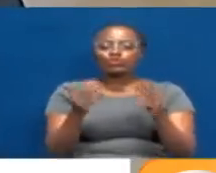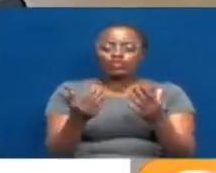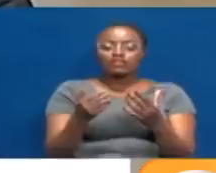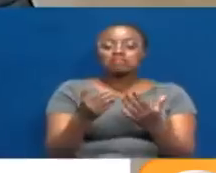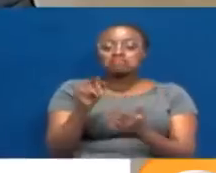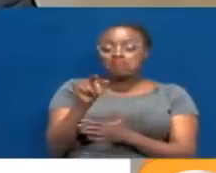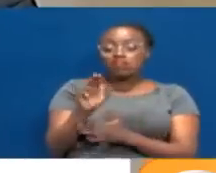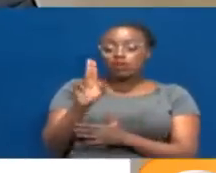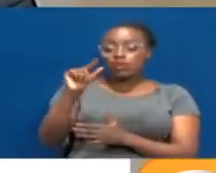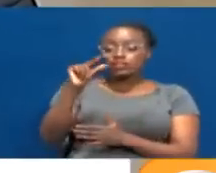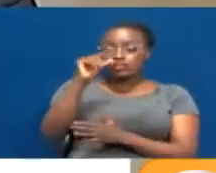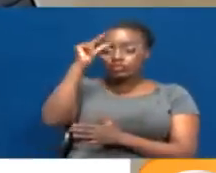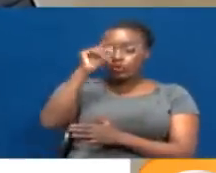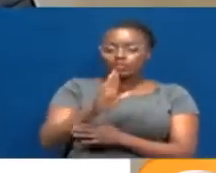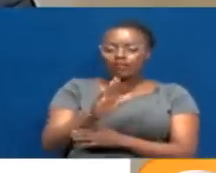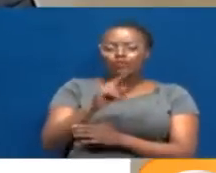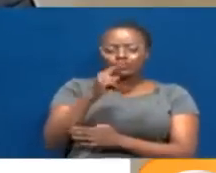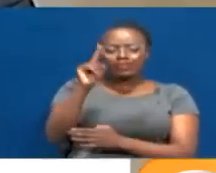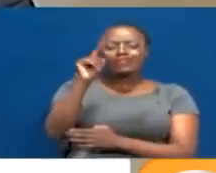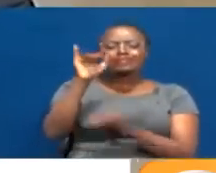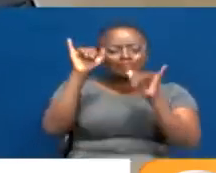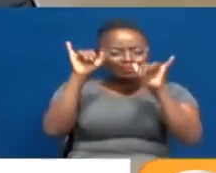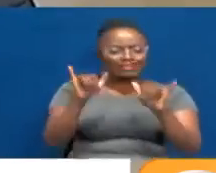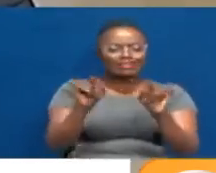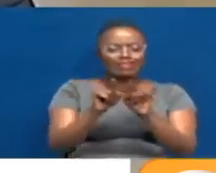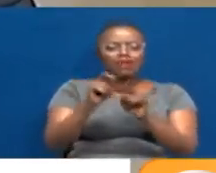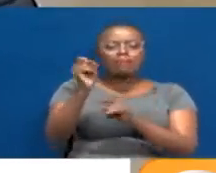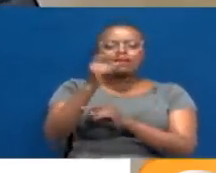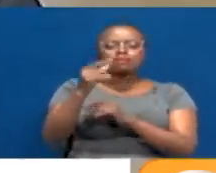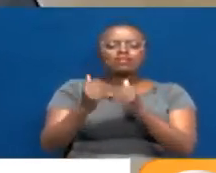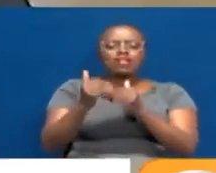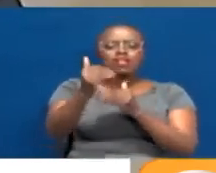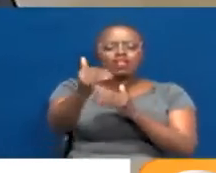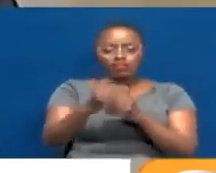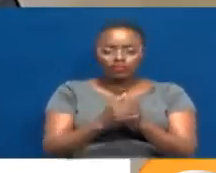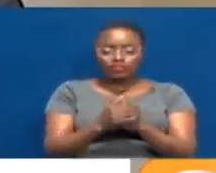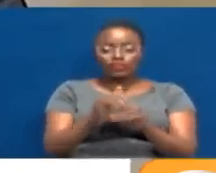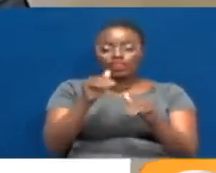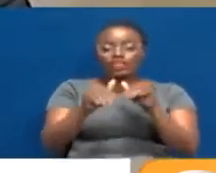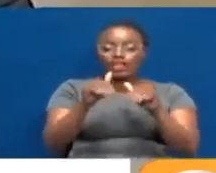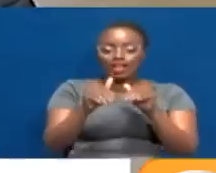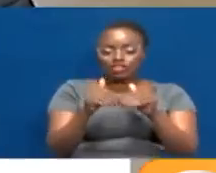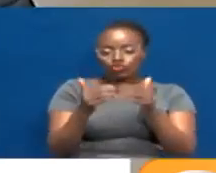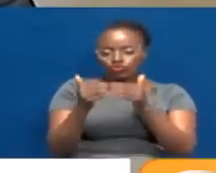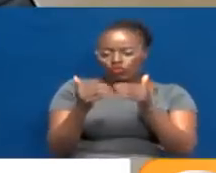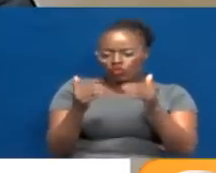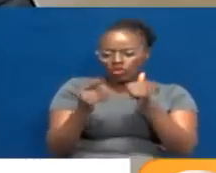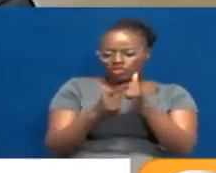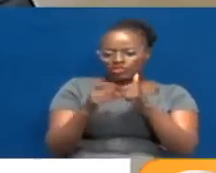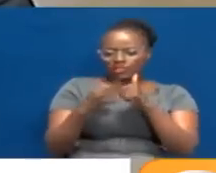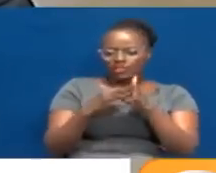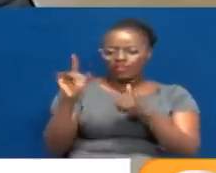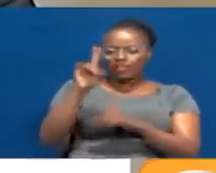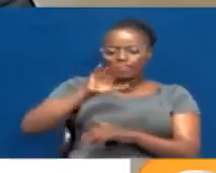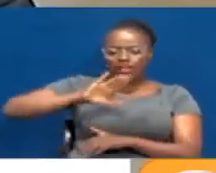Mandago was spot on. He remains so months later. With the general election 67 days away, I